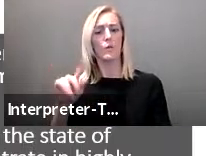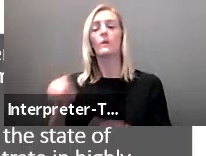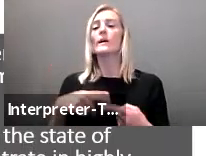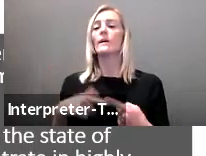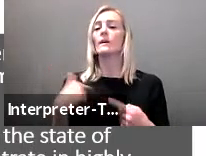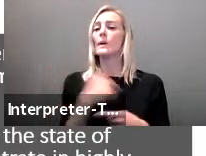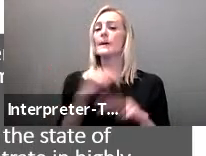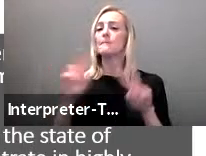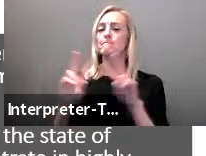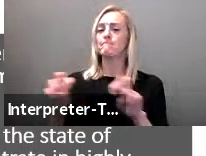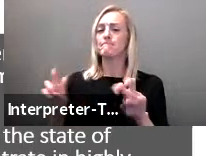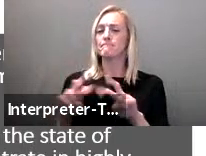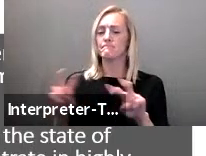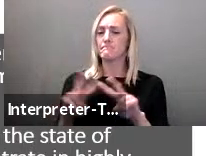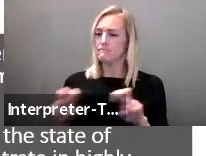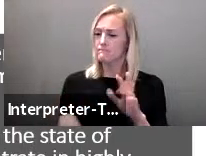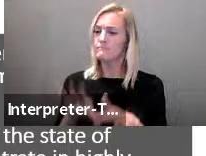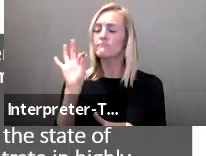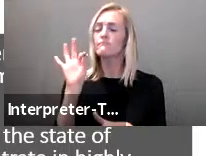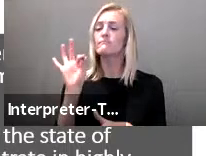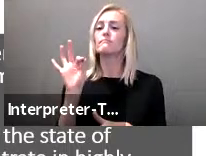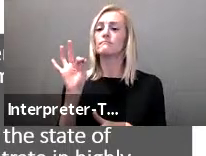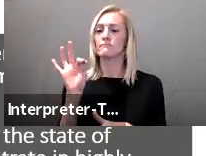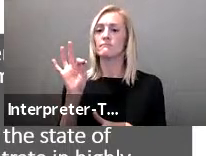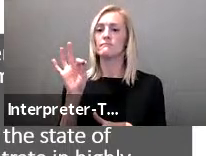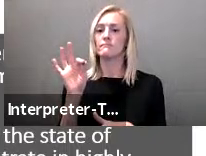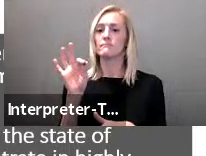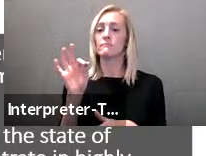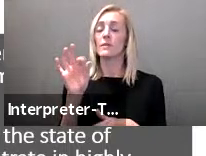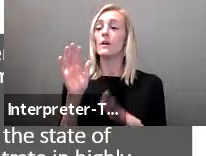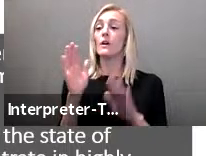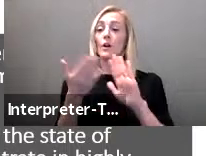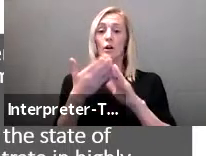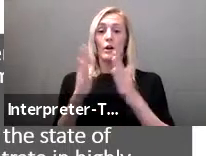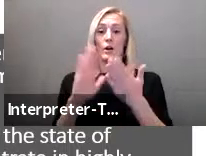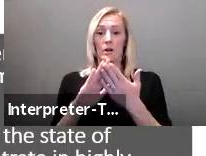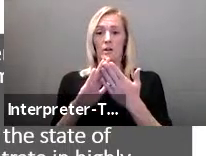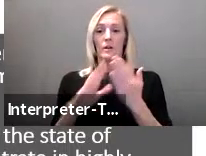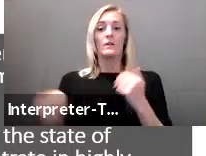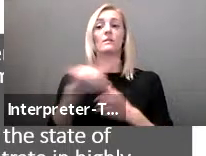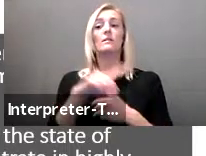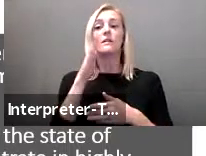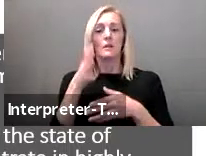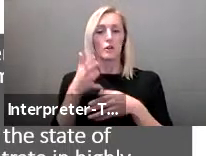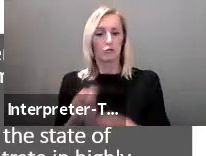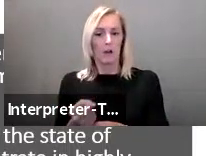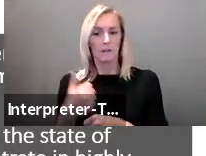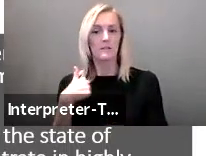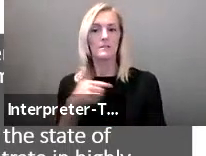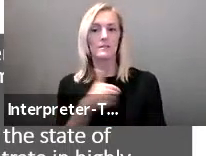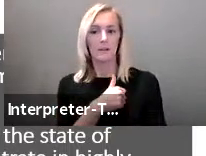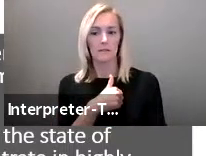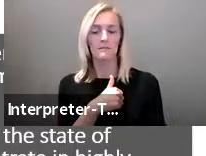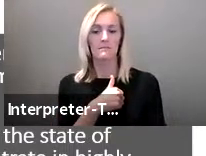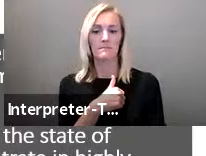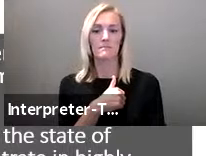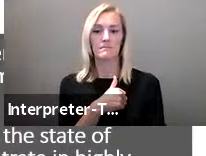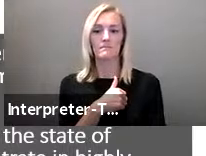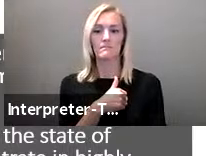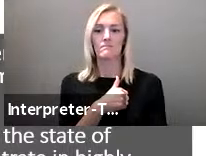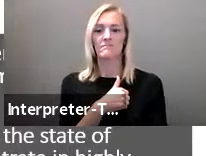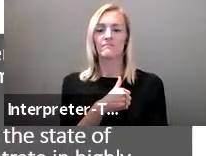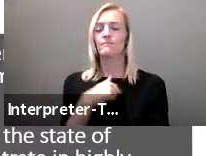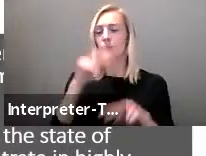our assessment, we found that communities trust us. And I'm looking at what Reverend Carter